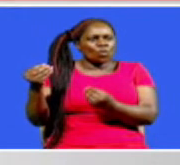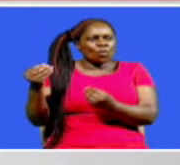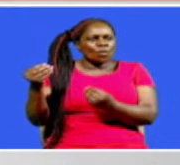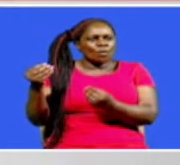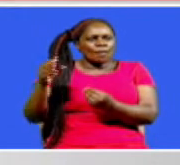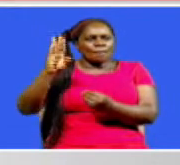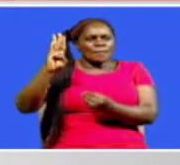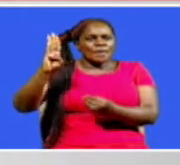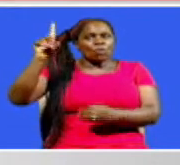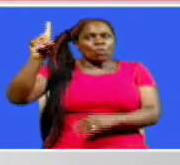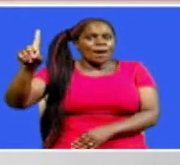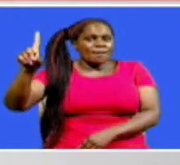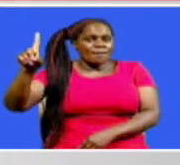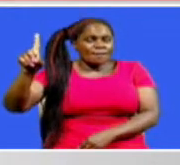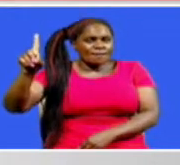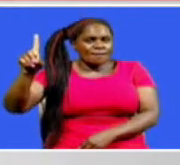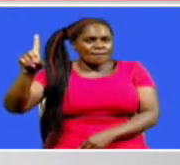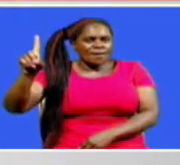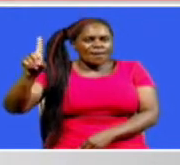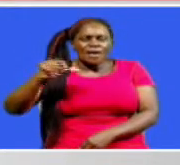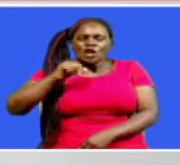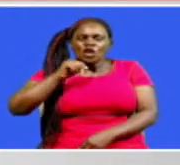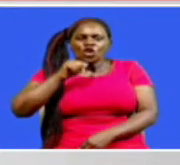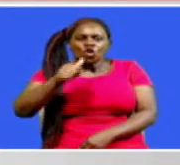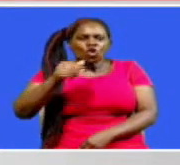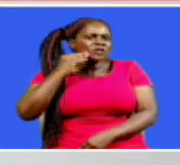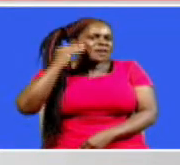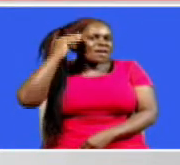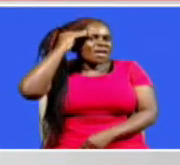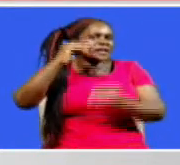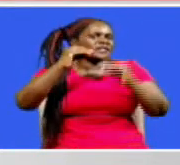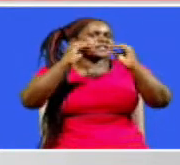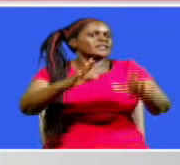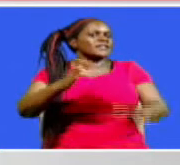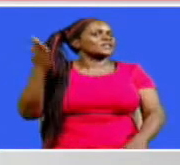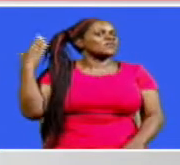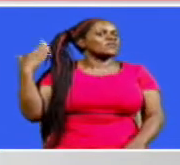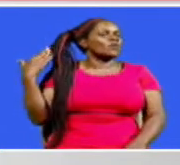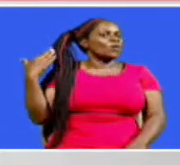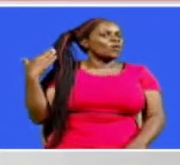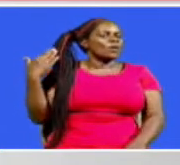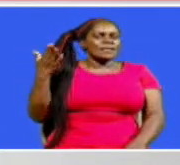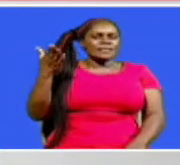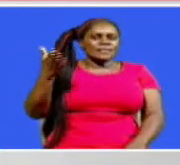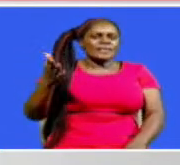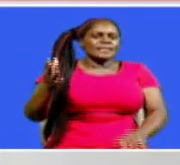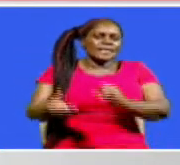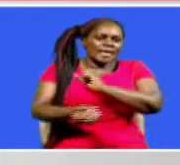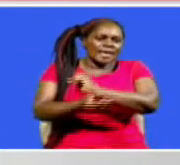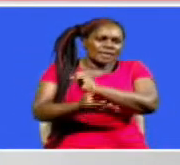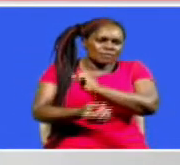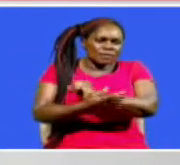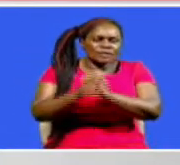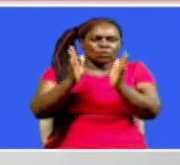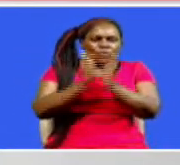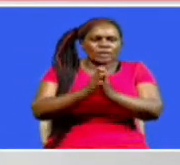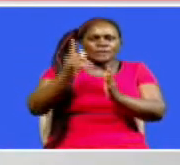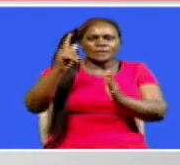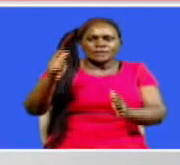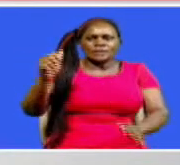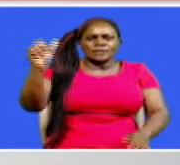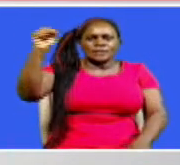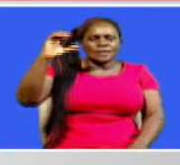D1, were not head teachers by then. This was explained by Teacher Service